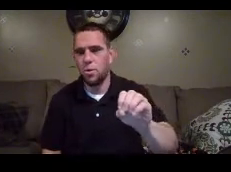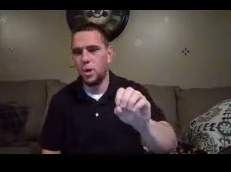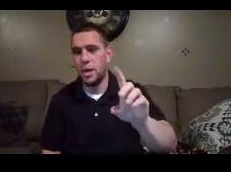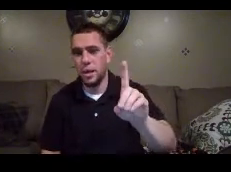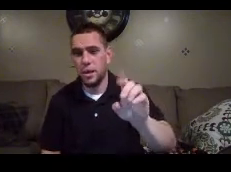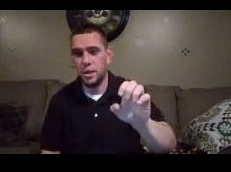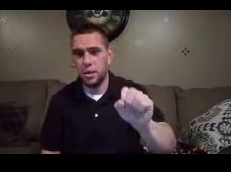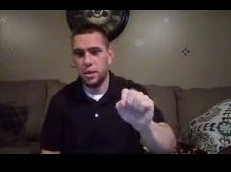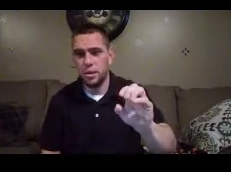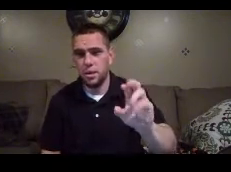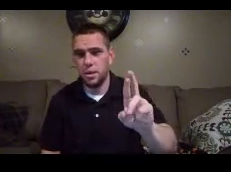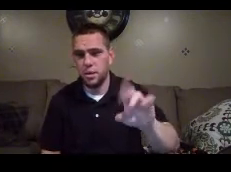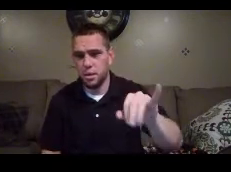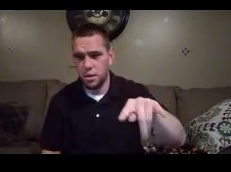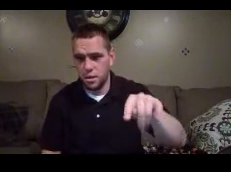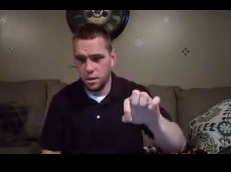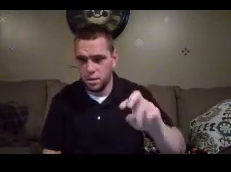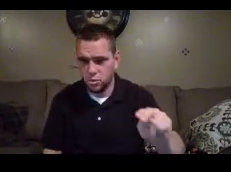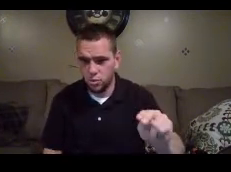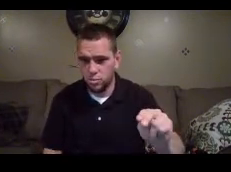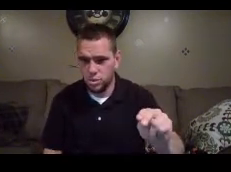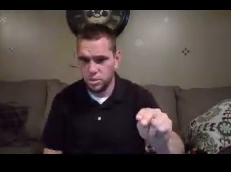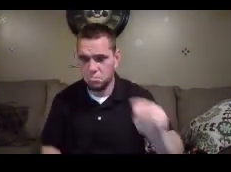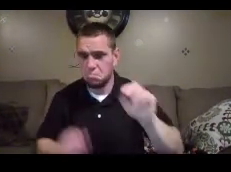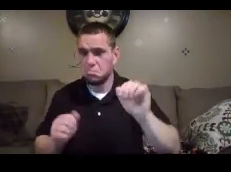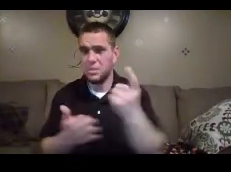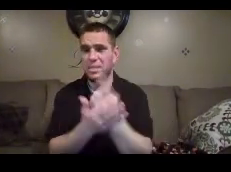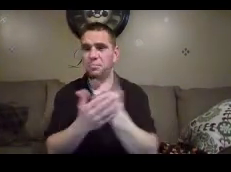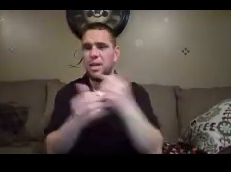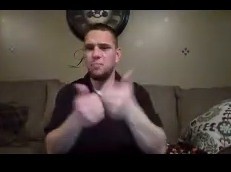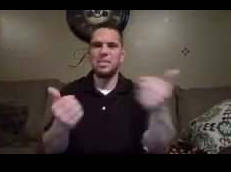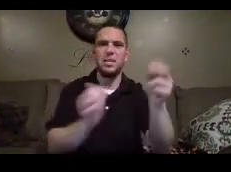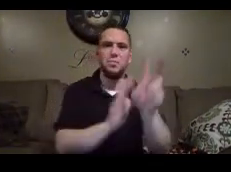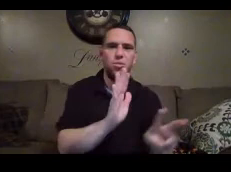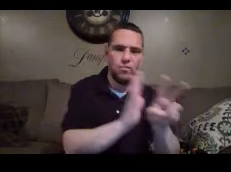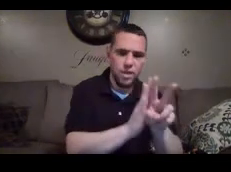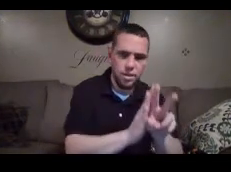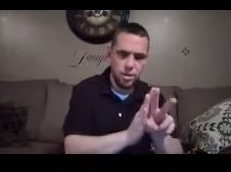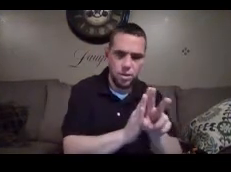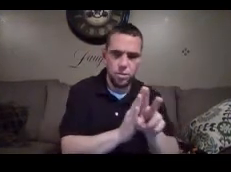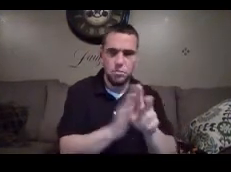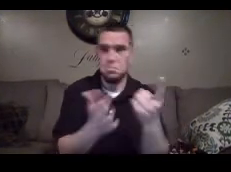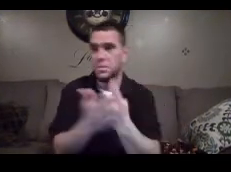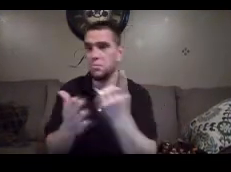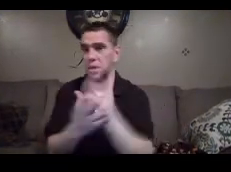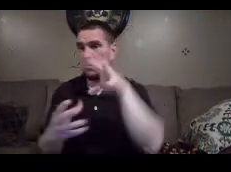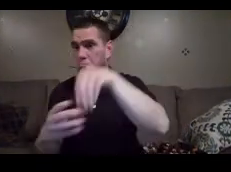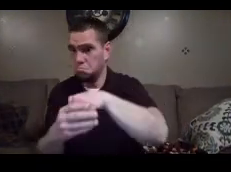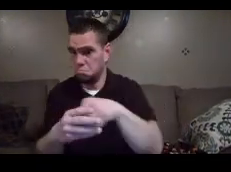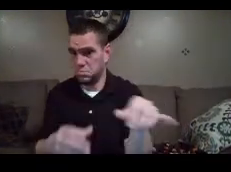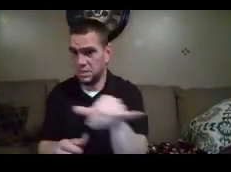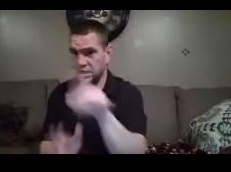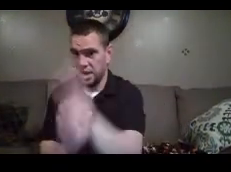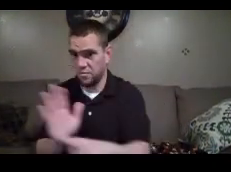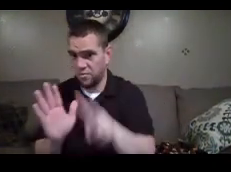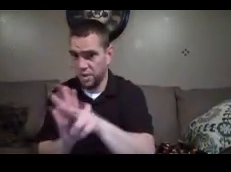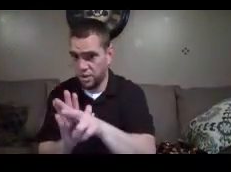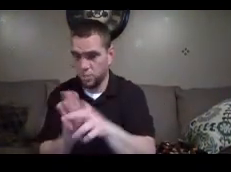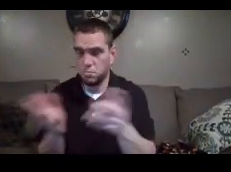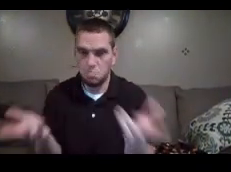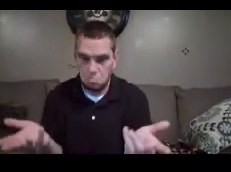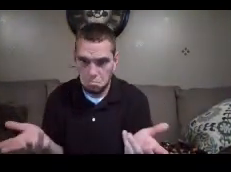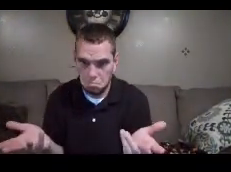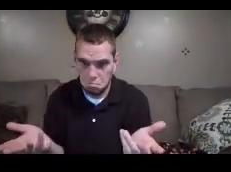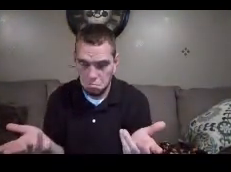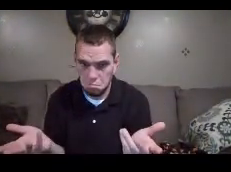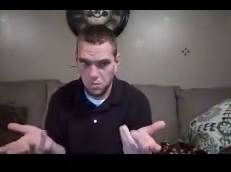oftentimes can be a separate video. Sometimes they're done in the context of the same video, and it sort of depends on the timing. But ideally,